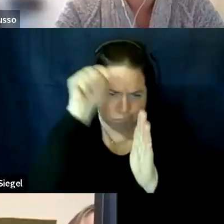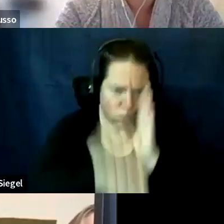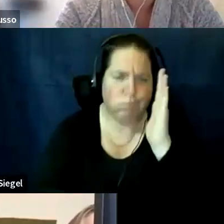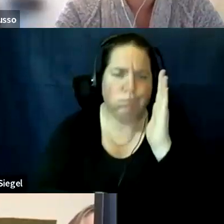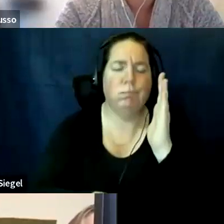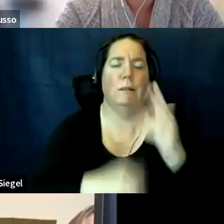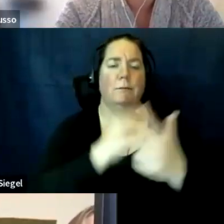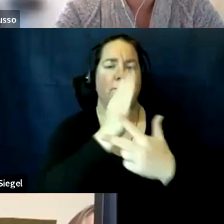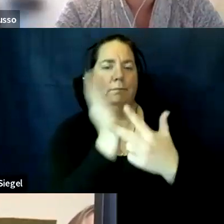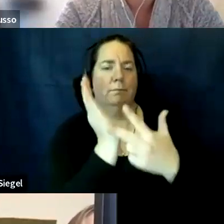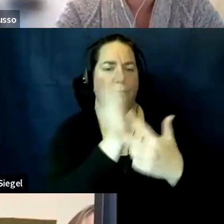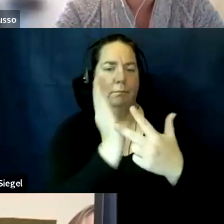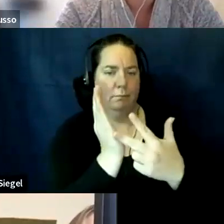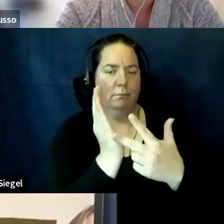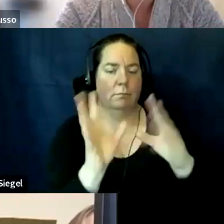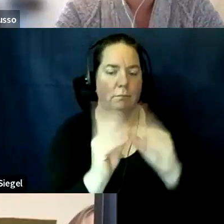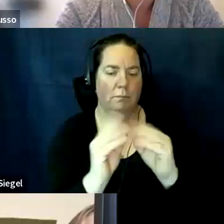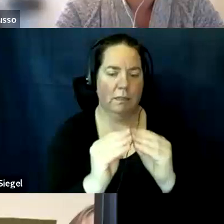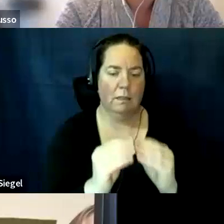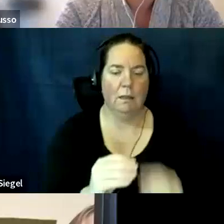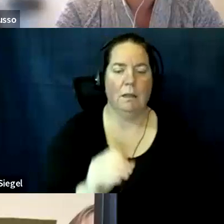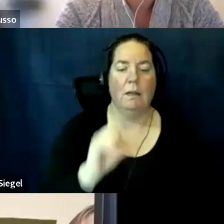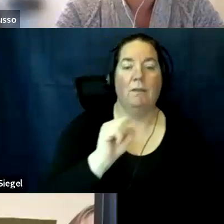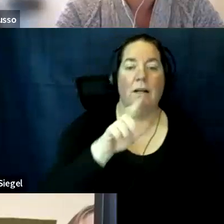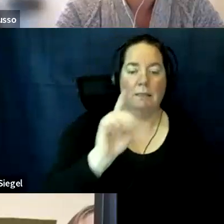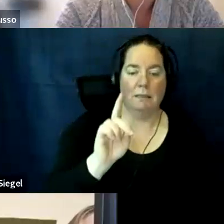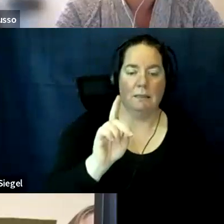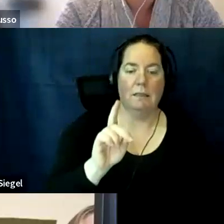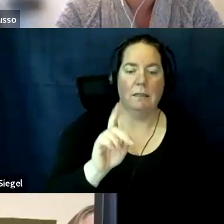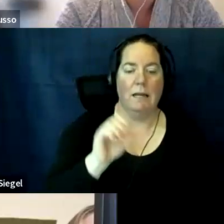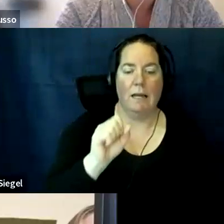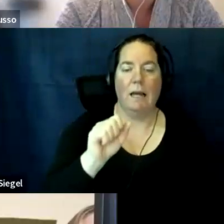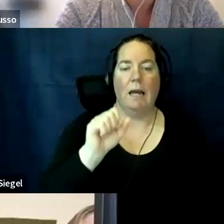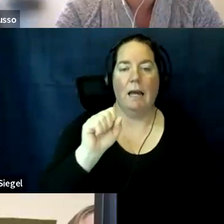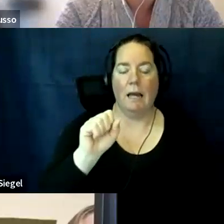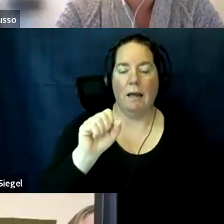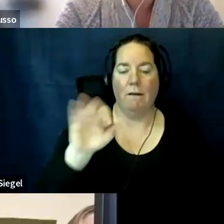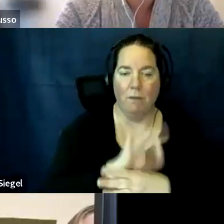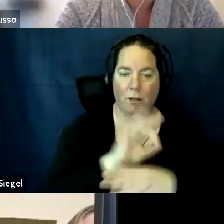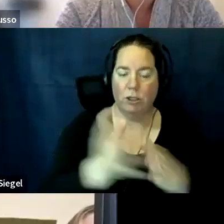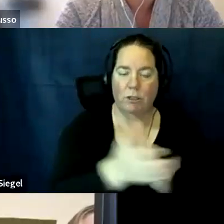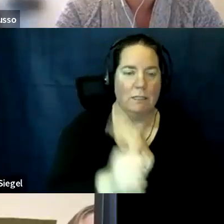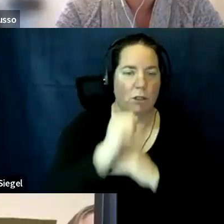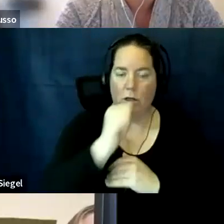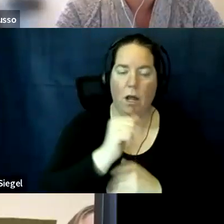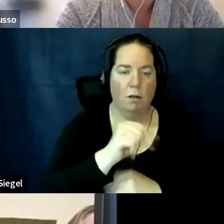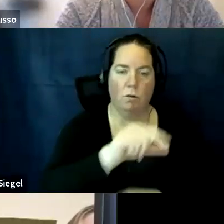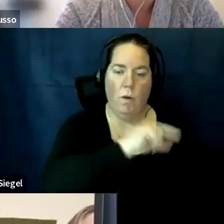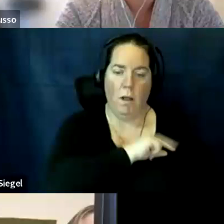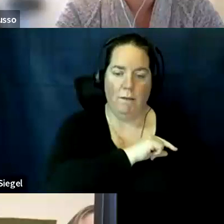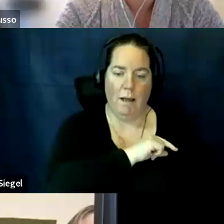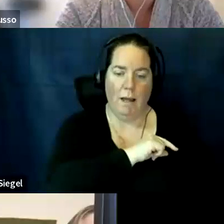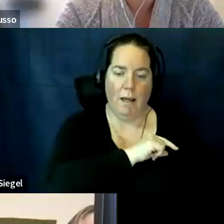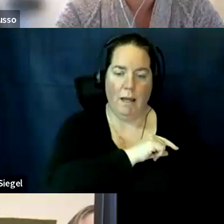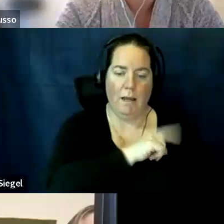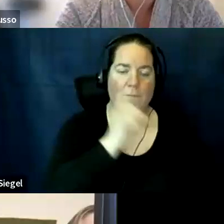more at a future date, but for SLD specifically, functional skills is not, you cannot be found eligible for